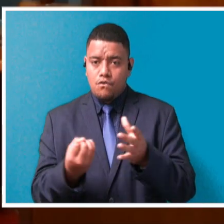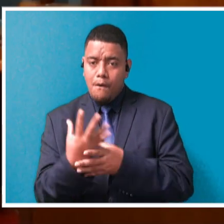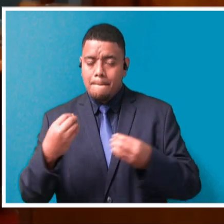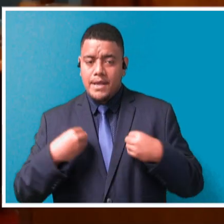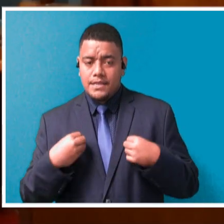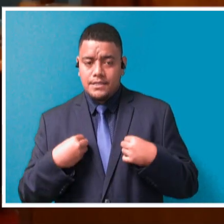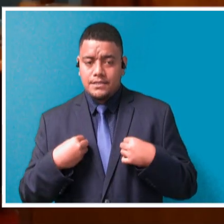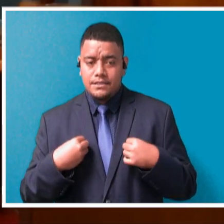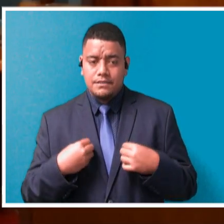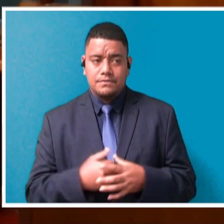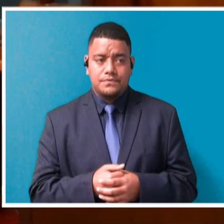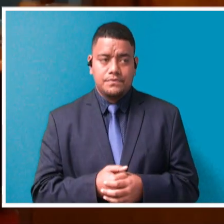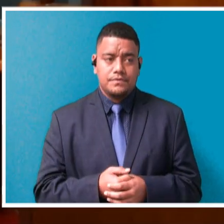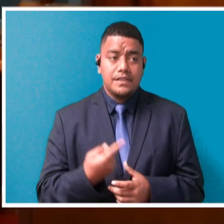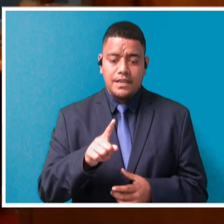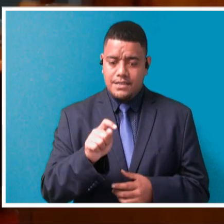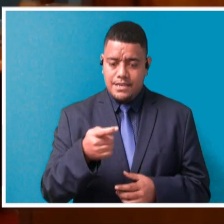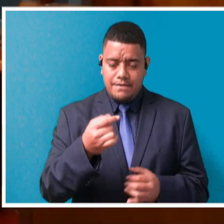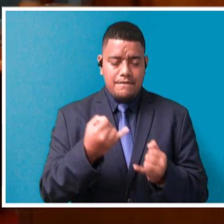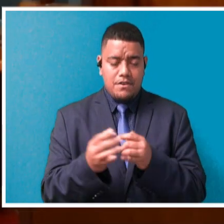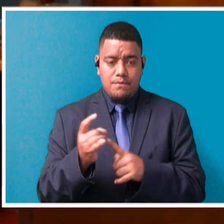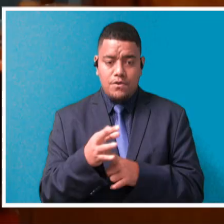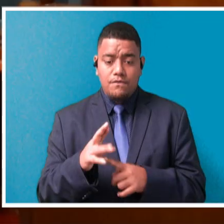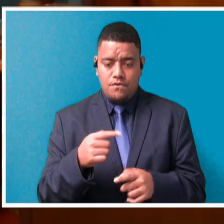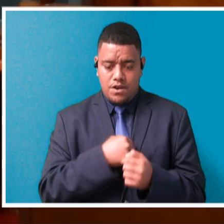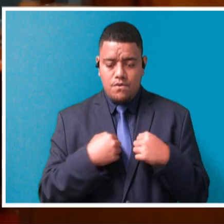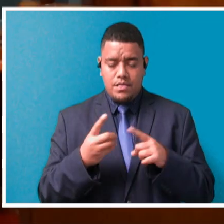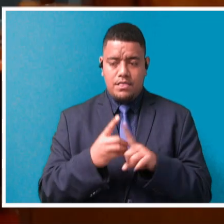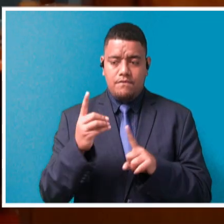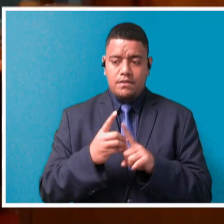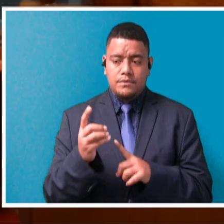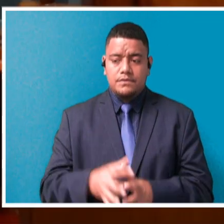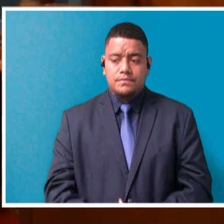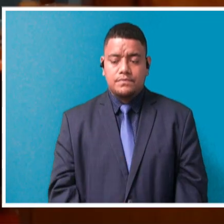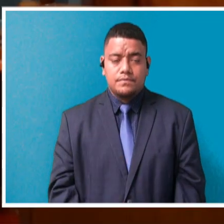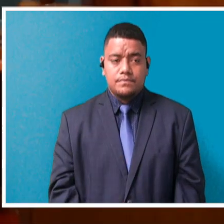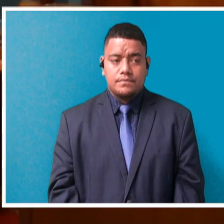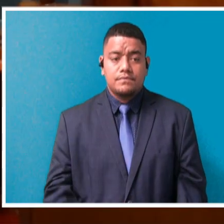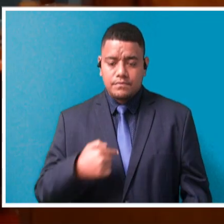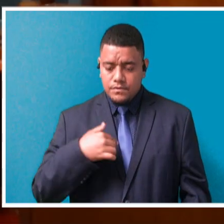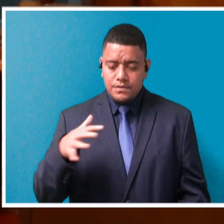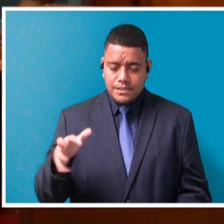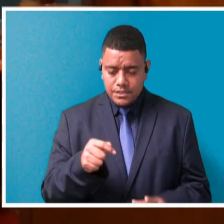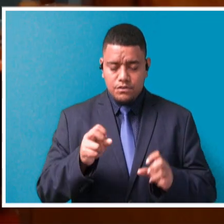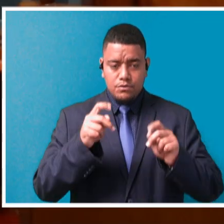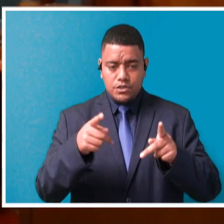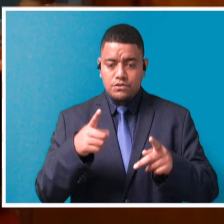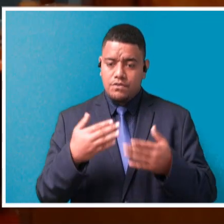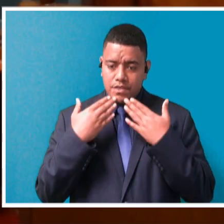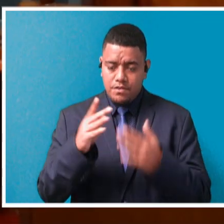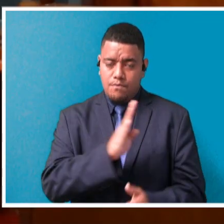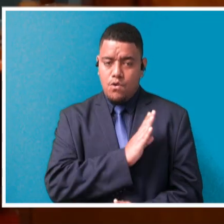and entrepreneurs, and a key contributor to our broader development agenda. I also take this opportunity to acknowledge the